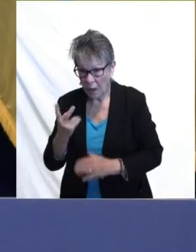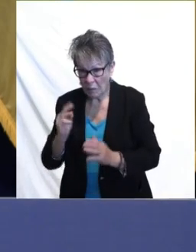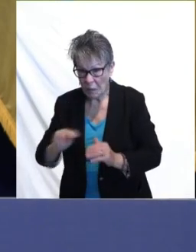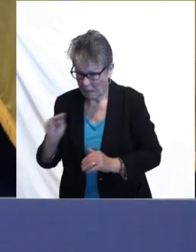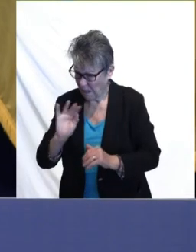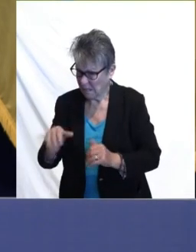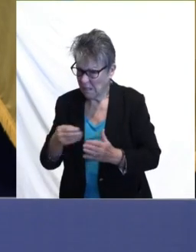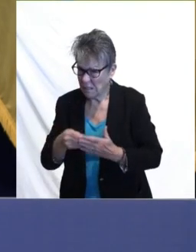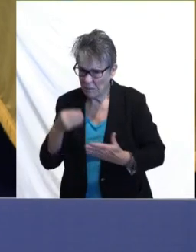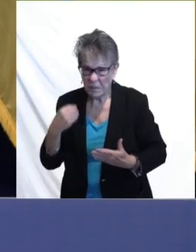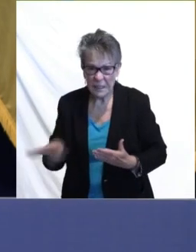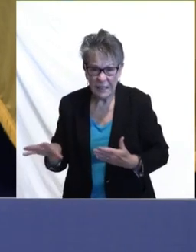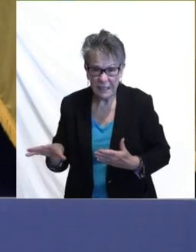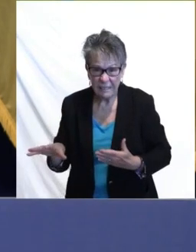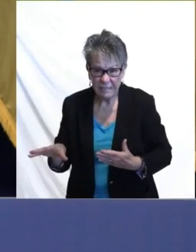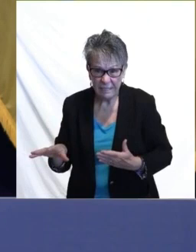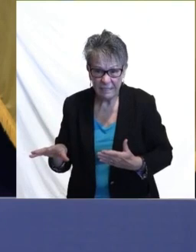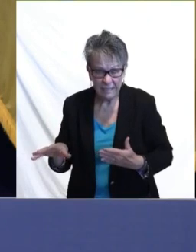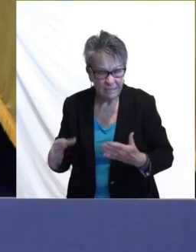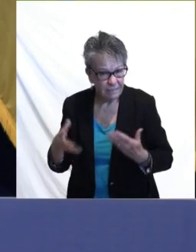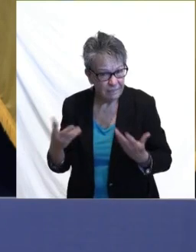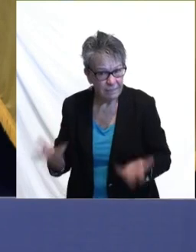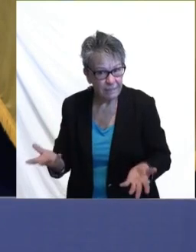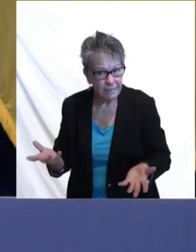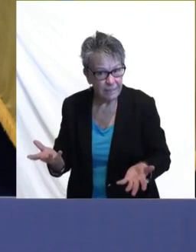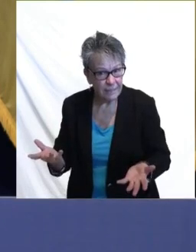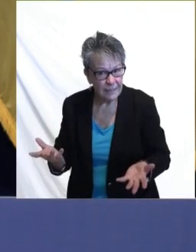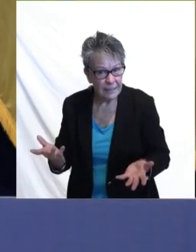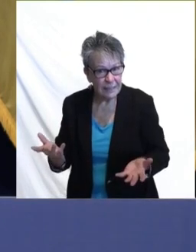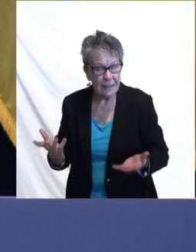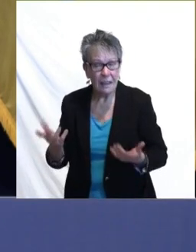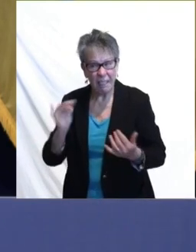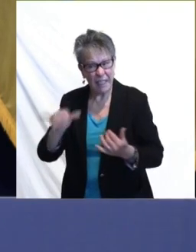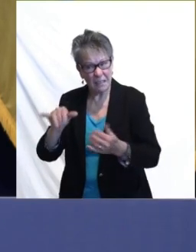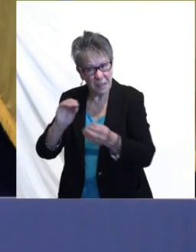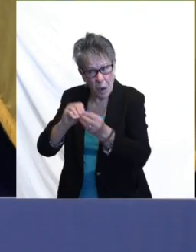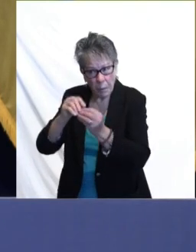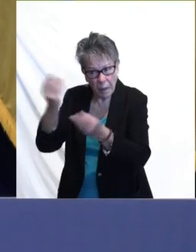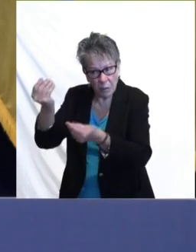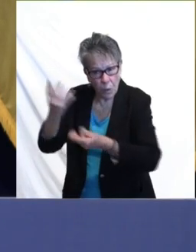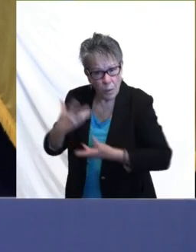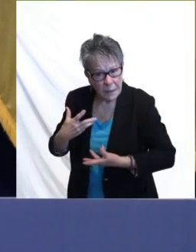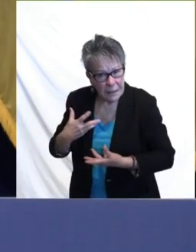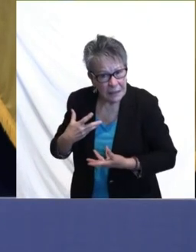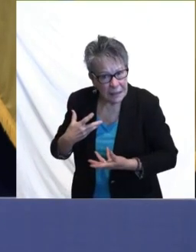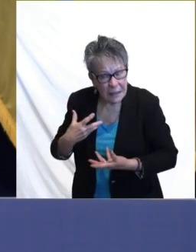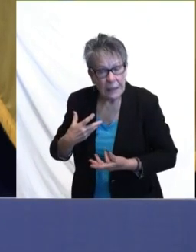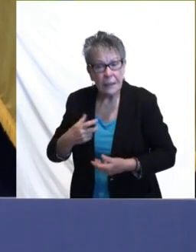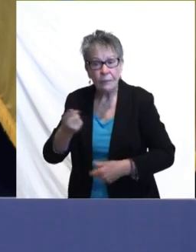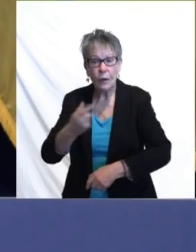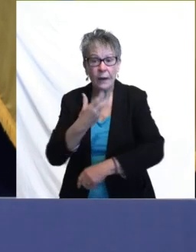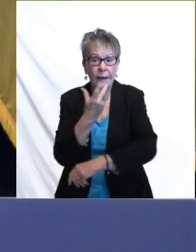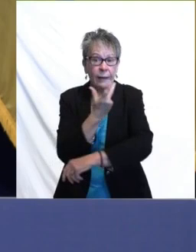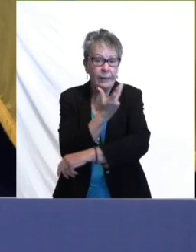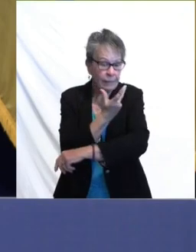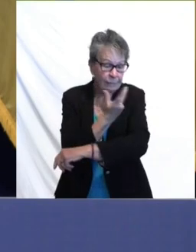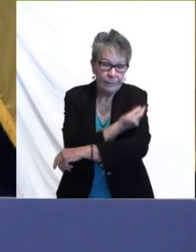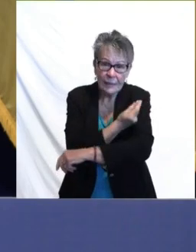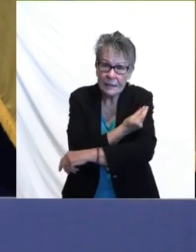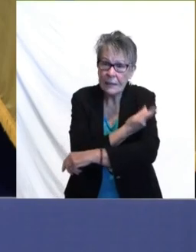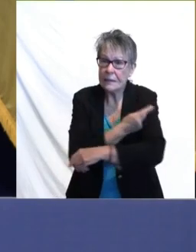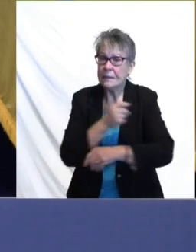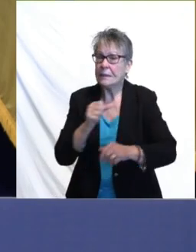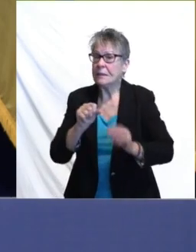I can't give you the exact number yet, and I promise you we're going to, but the state workforce vaccination level is at a very high